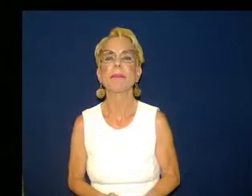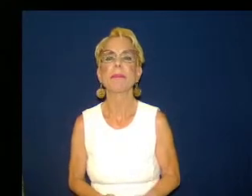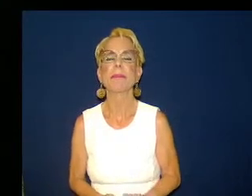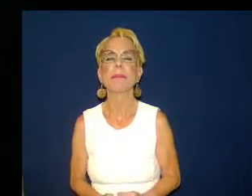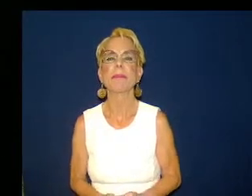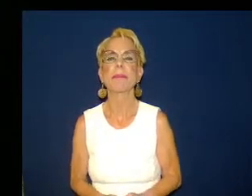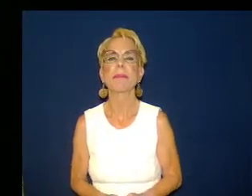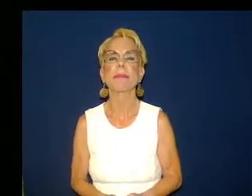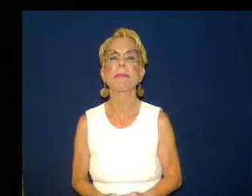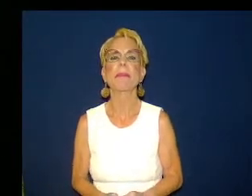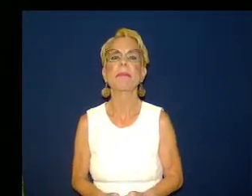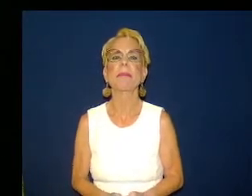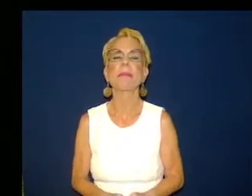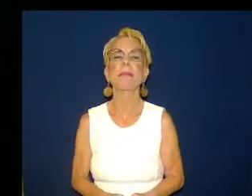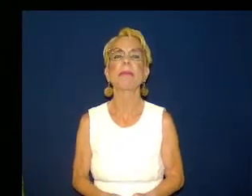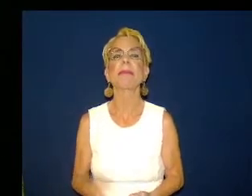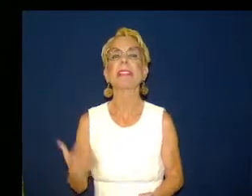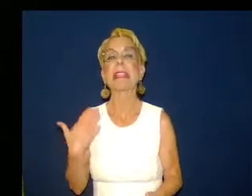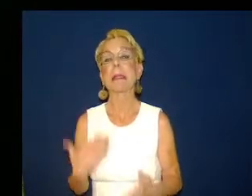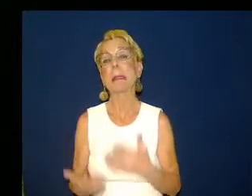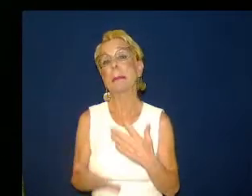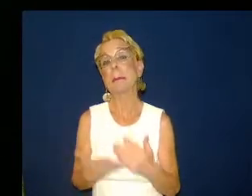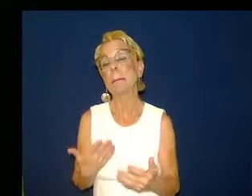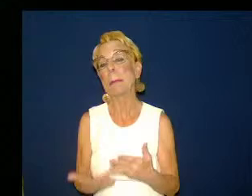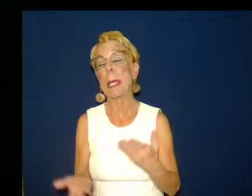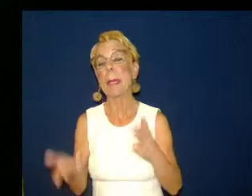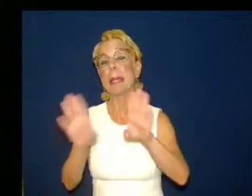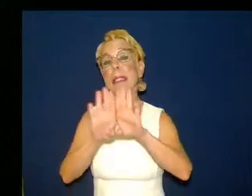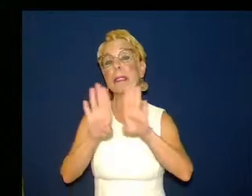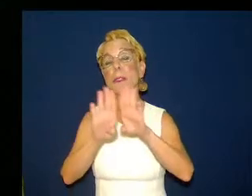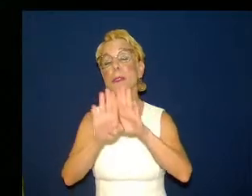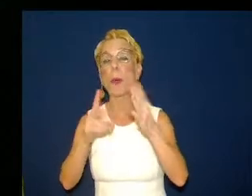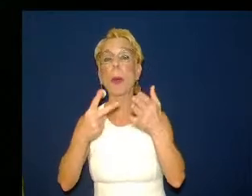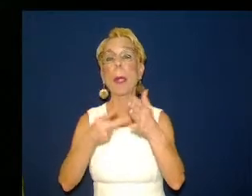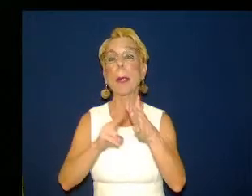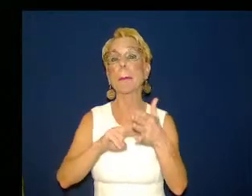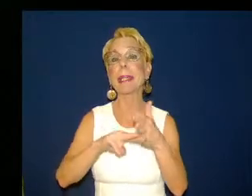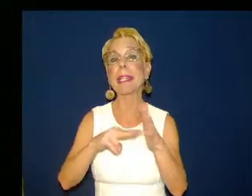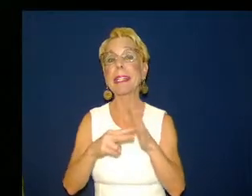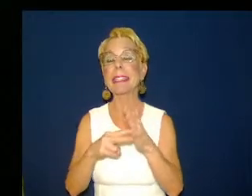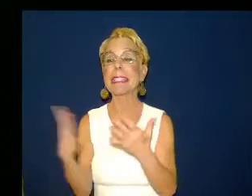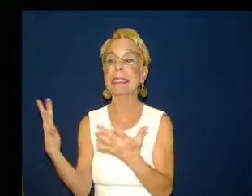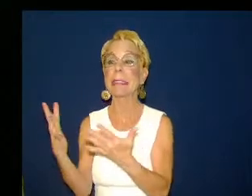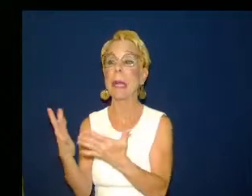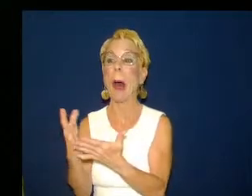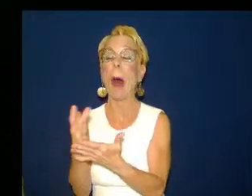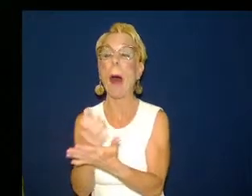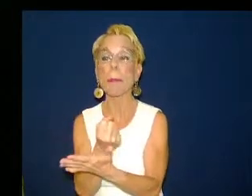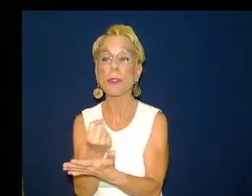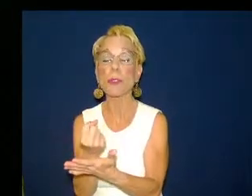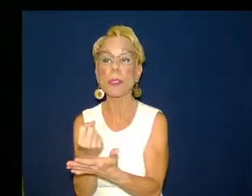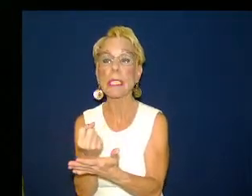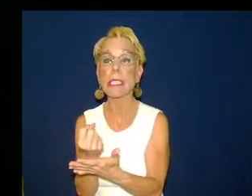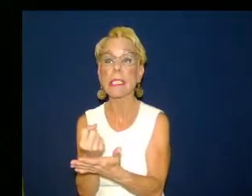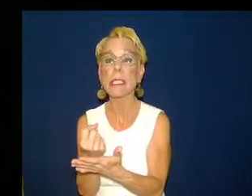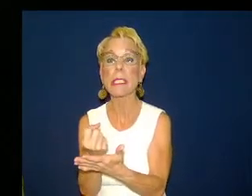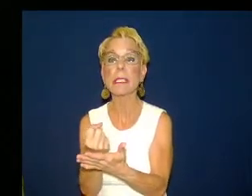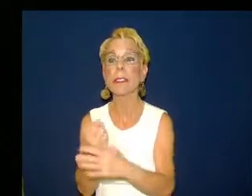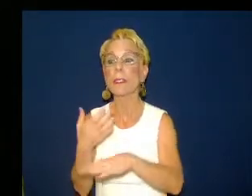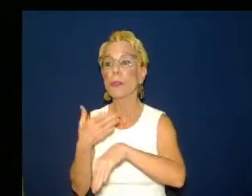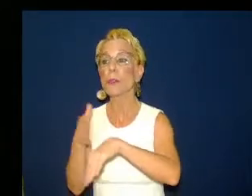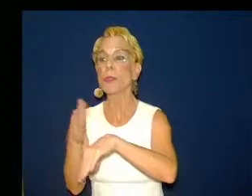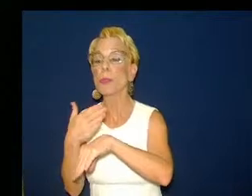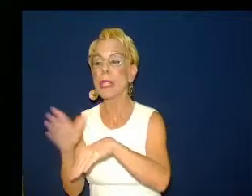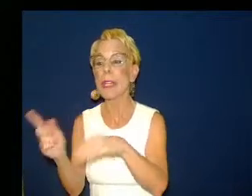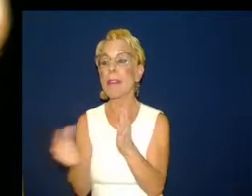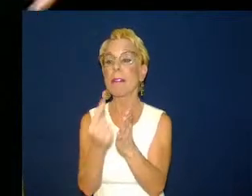lives that we can invest in somebody else and share our story with them so that they might have